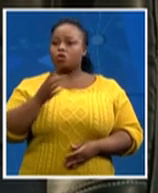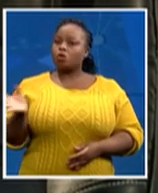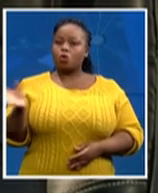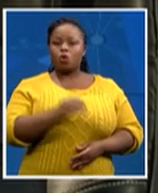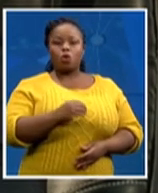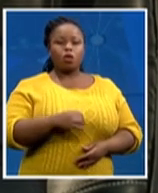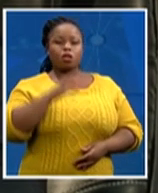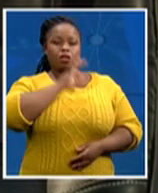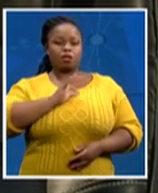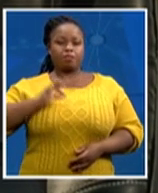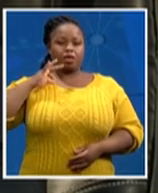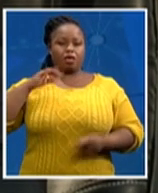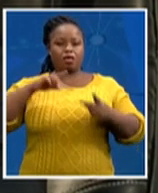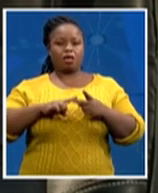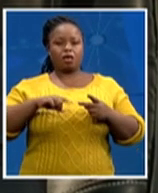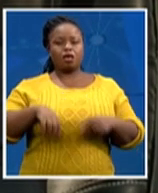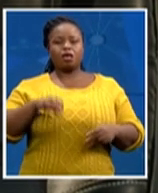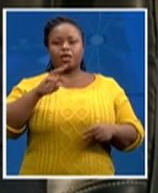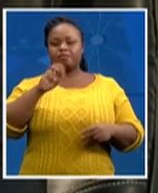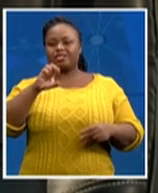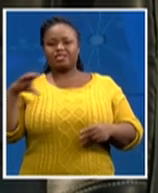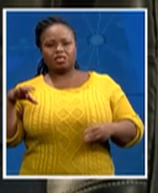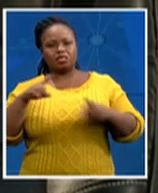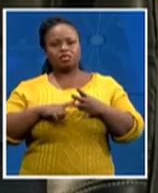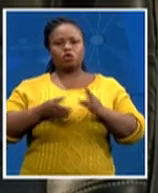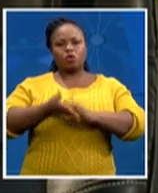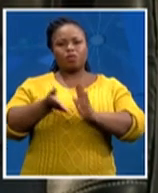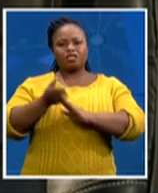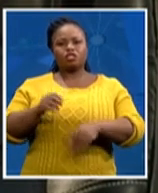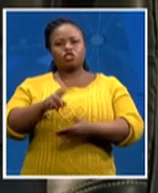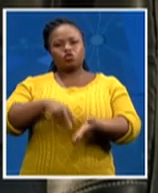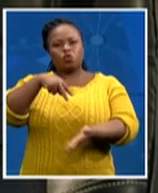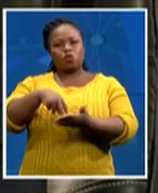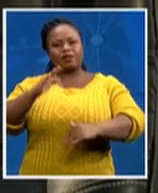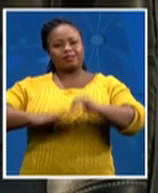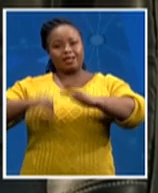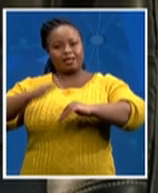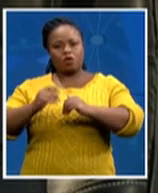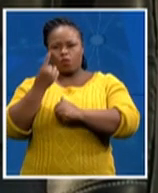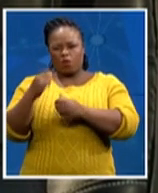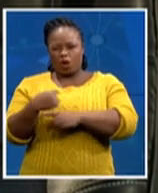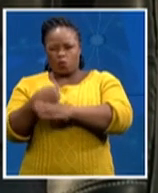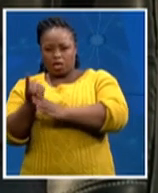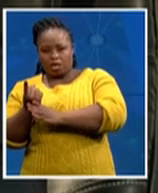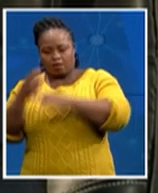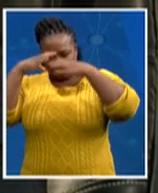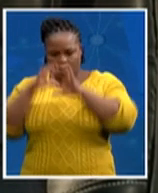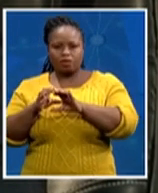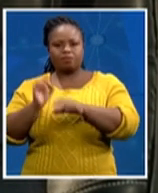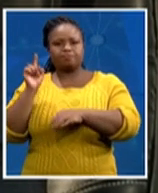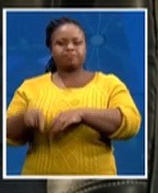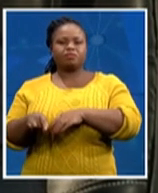rooms dedicate a week in their respective district and ward to monitor and